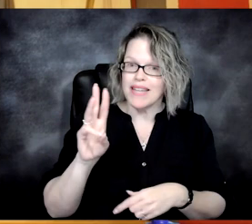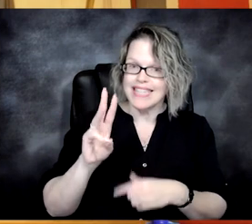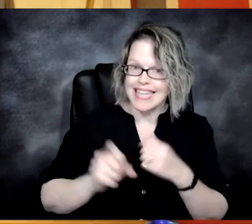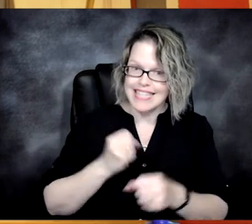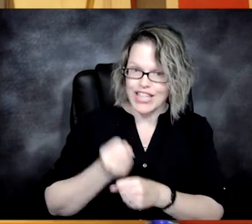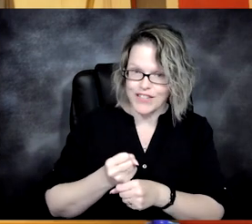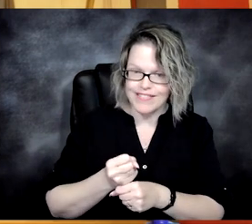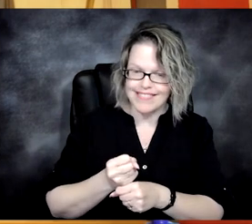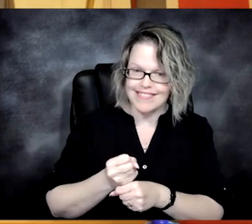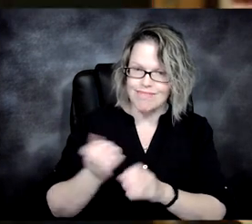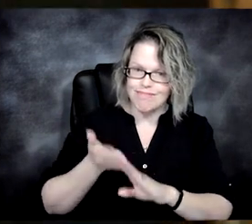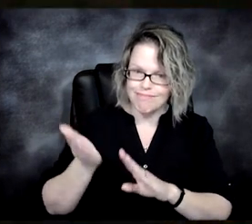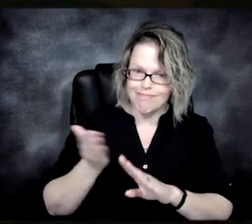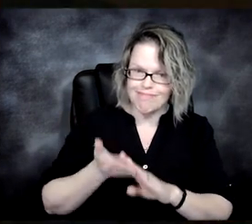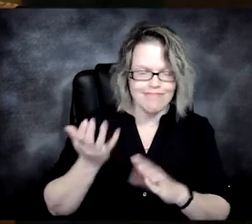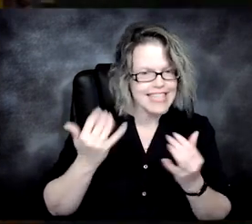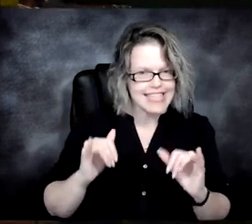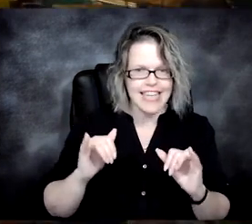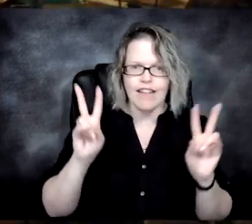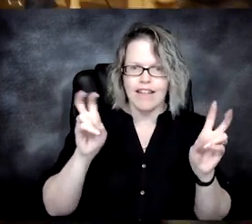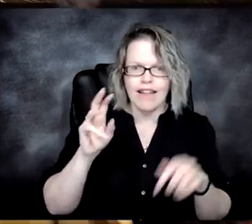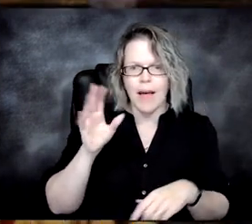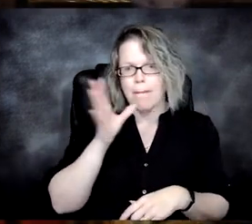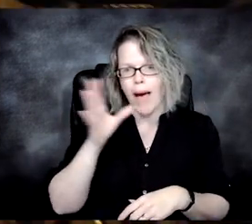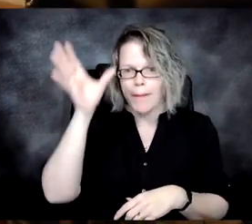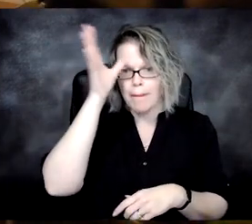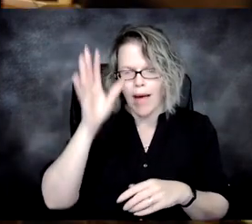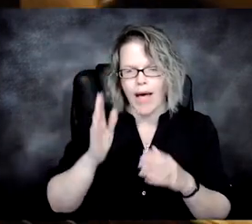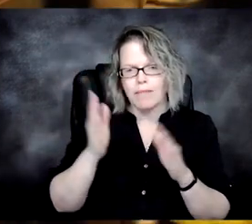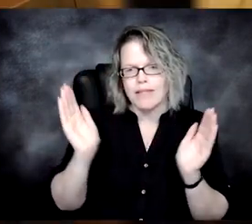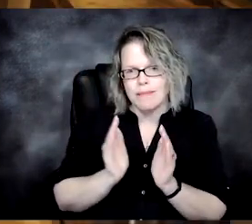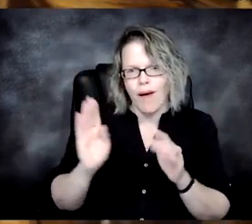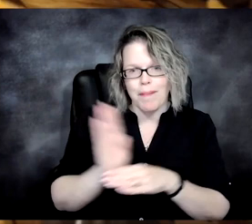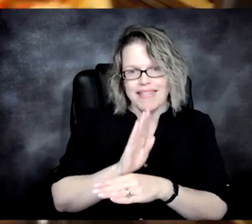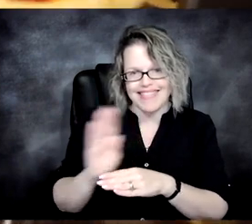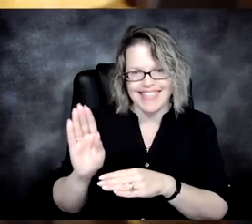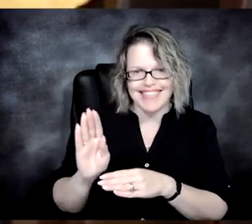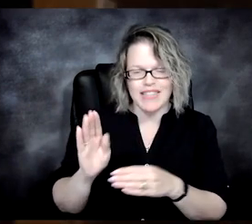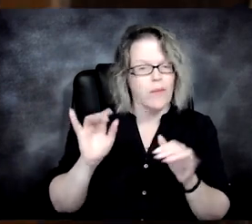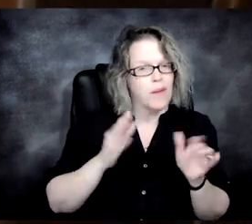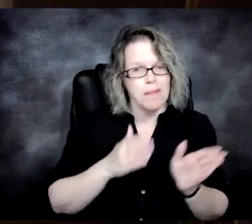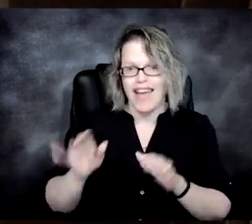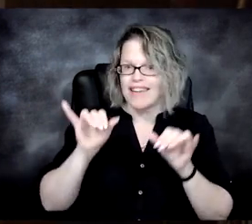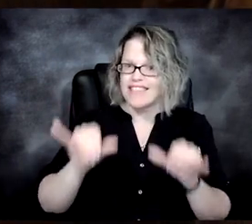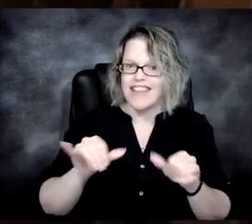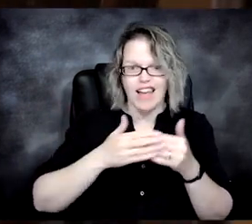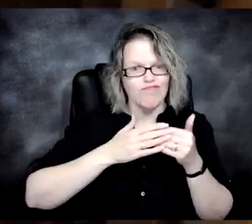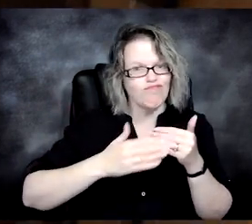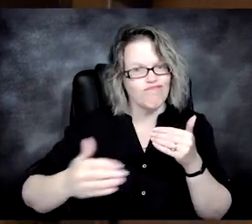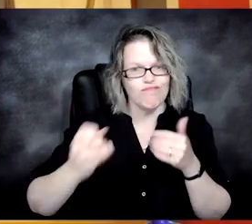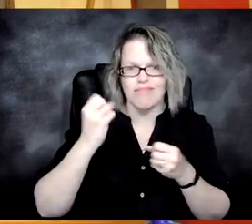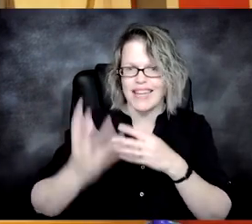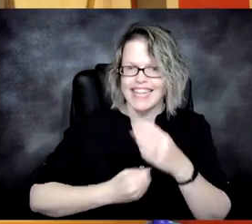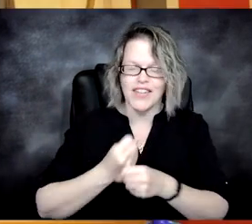and we are still a mom and pop family, small run business. We plan to be here for years to come,